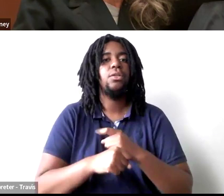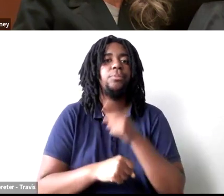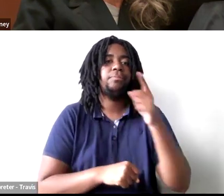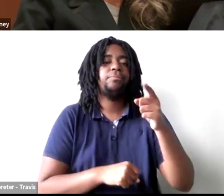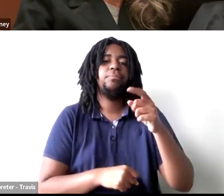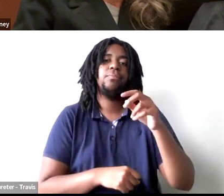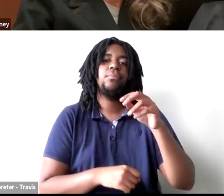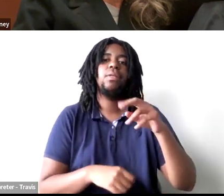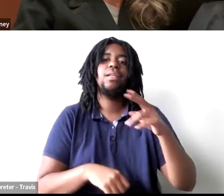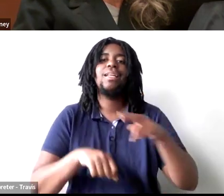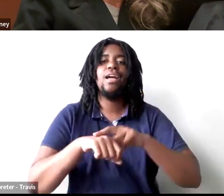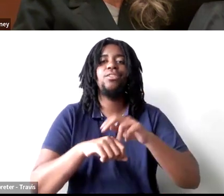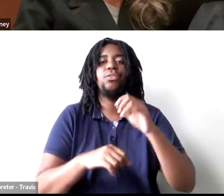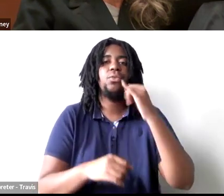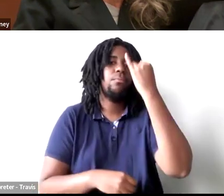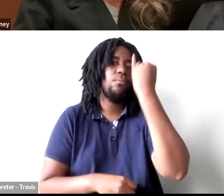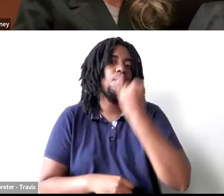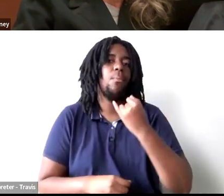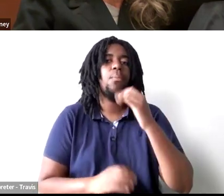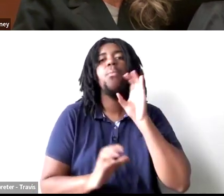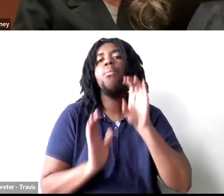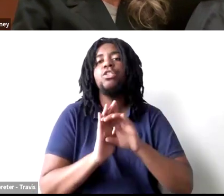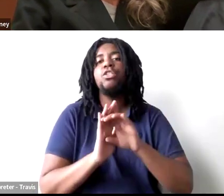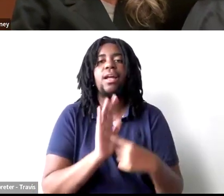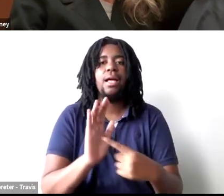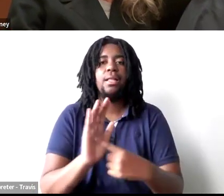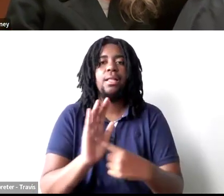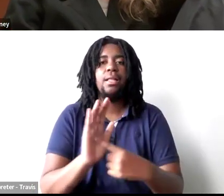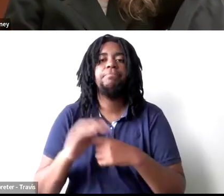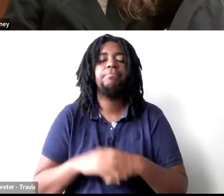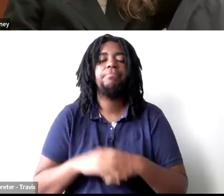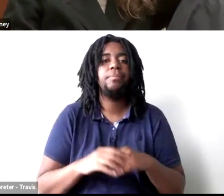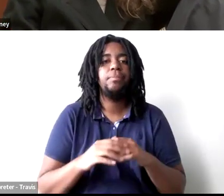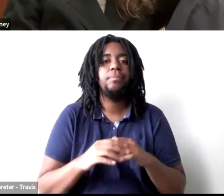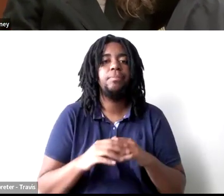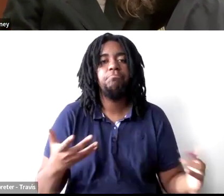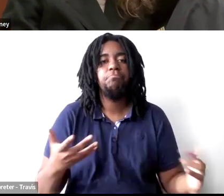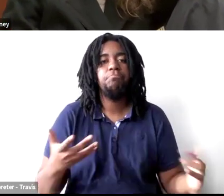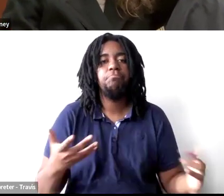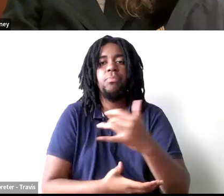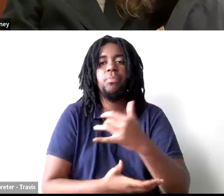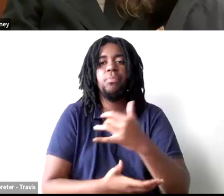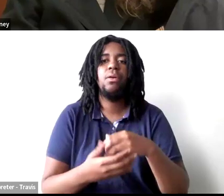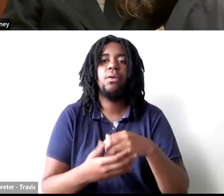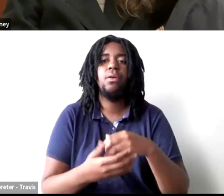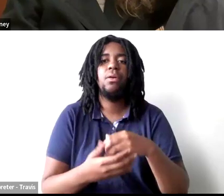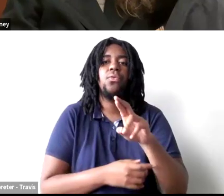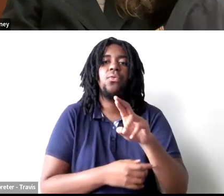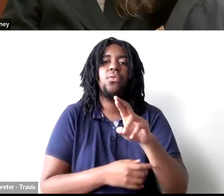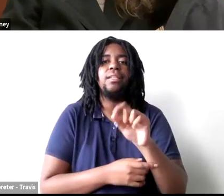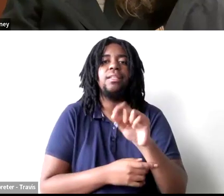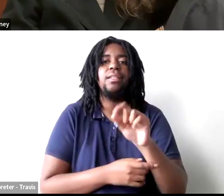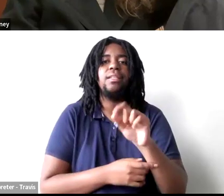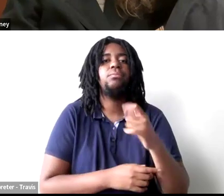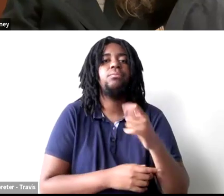Gallery, where she assembled a catalog raisonné of the artist's work, co-curated the exhibition In Pursuit of Fame, Rembrandt